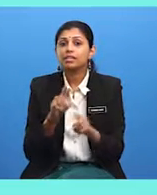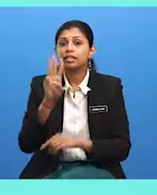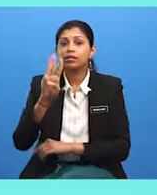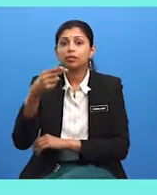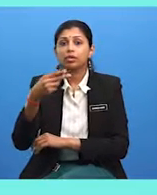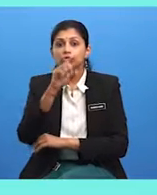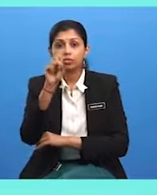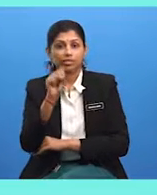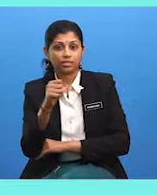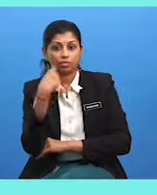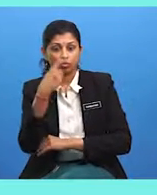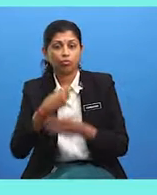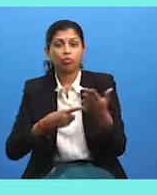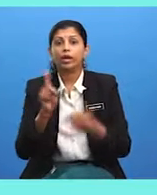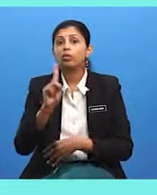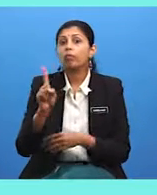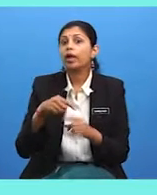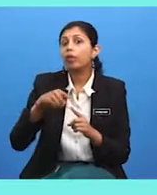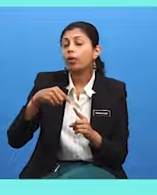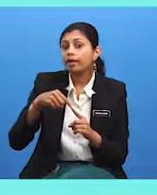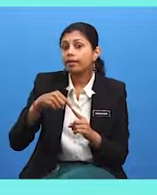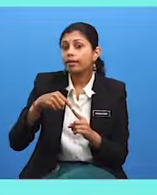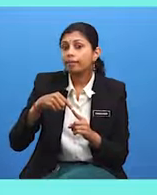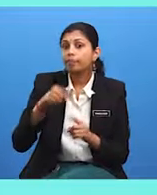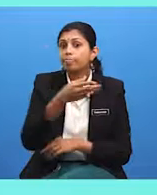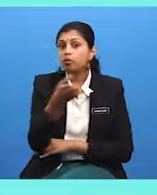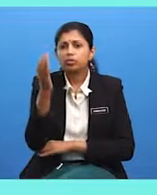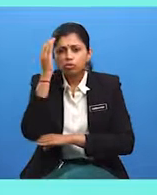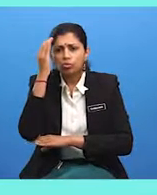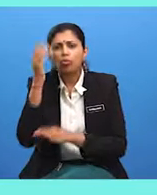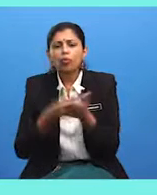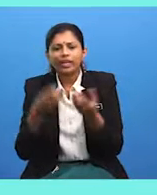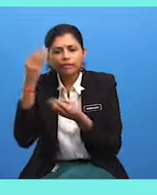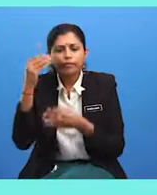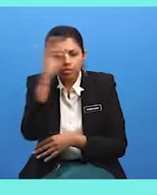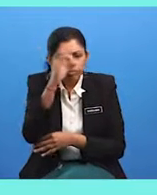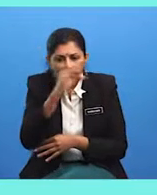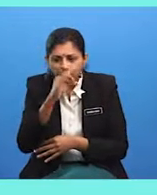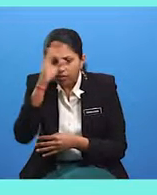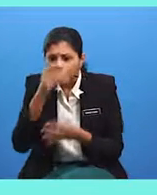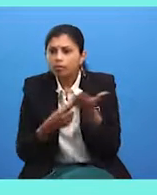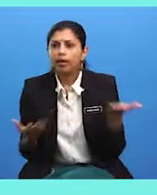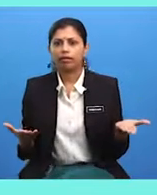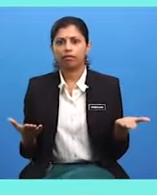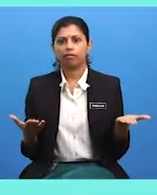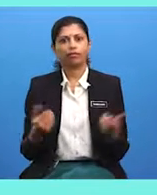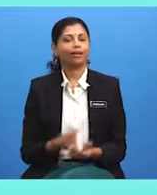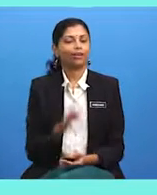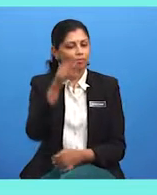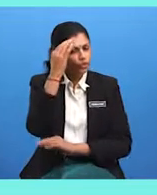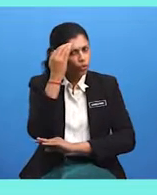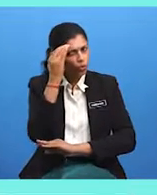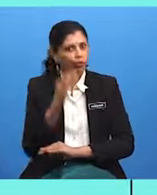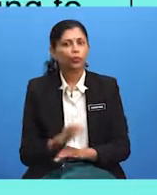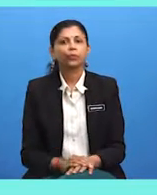when. And you need to know what information you're looking for, which means you